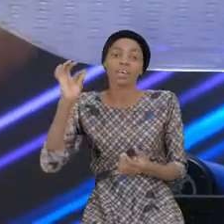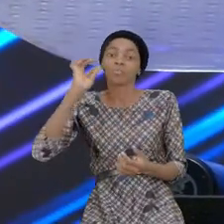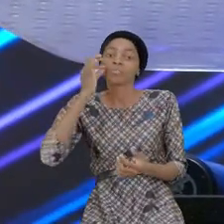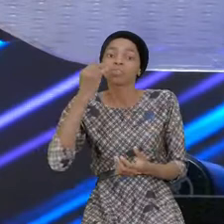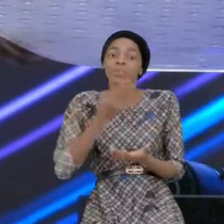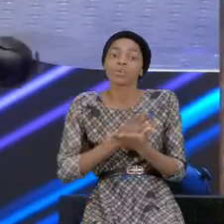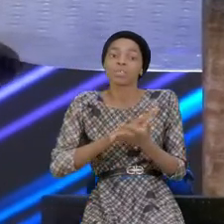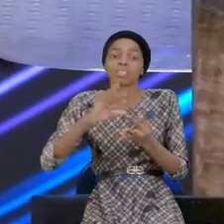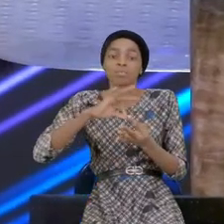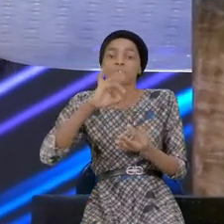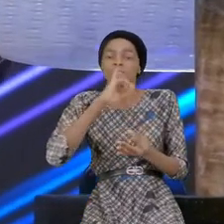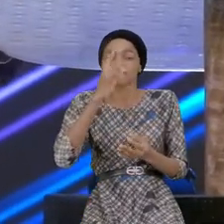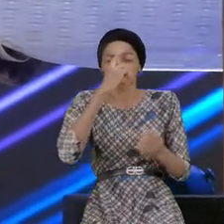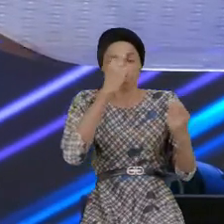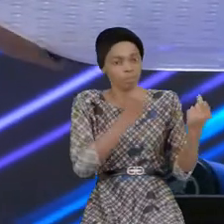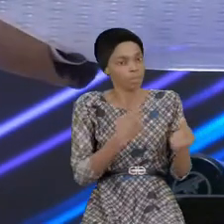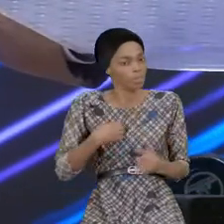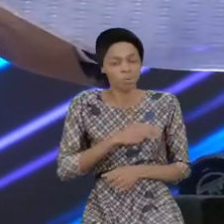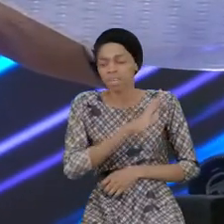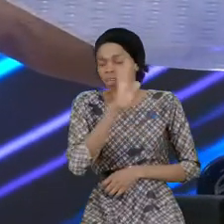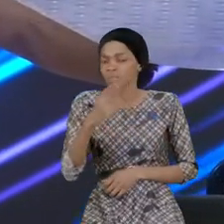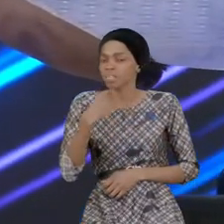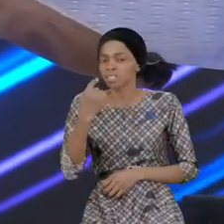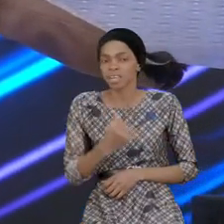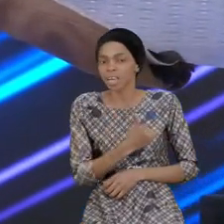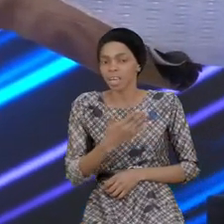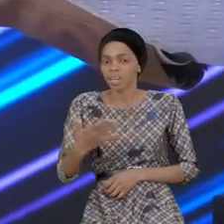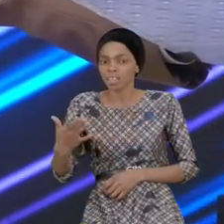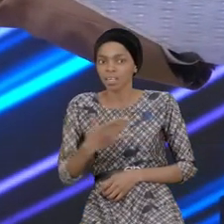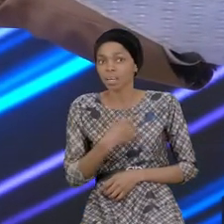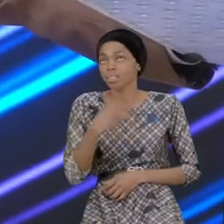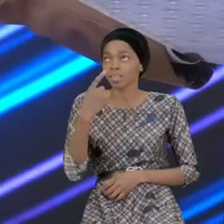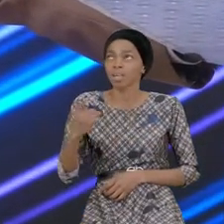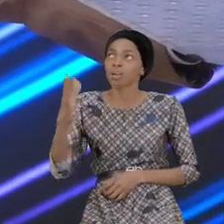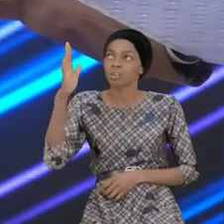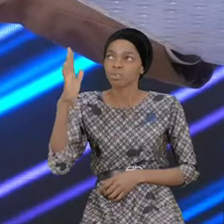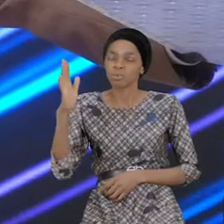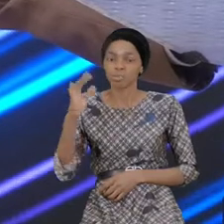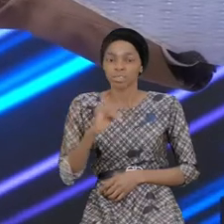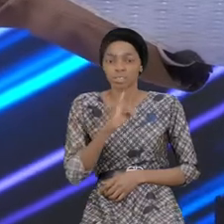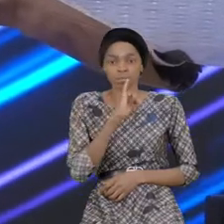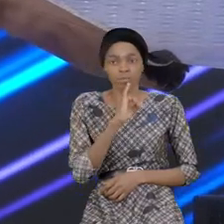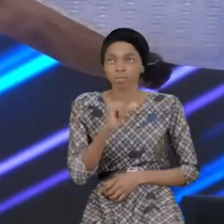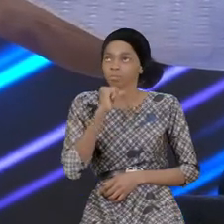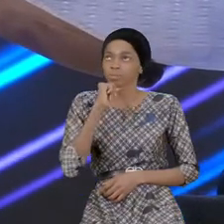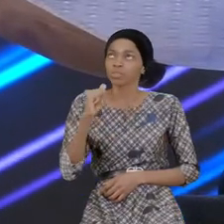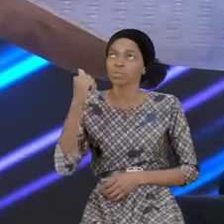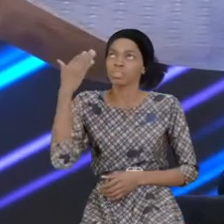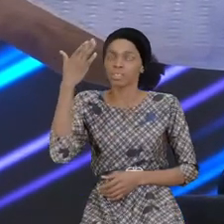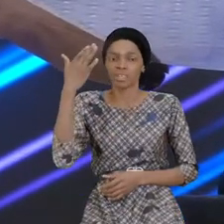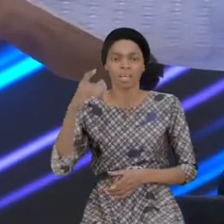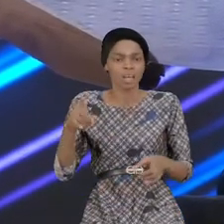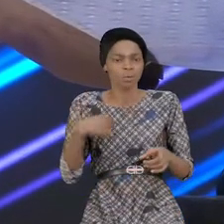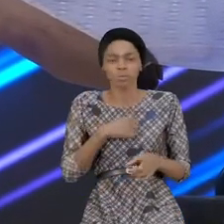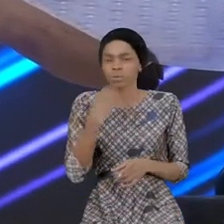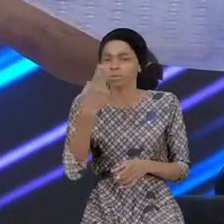faith. We never say anything as if God is no more there, as if God is